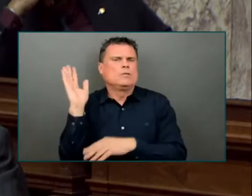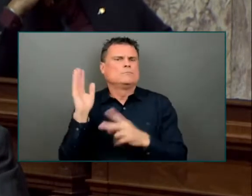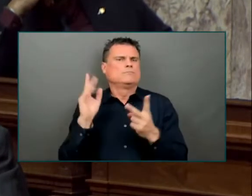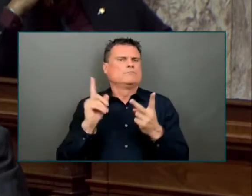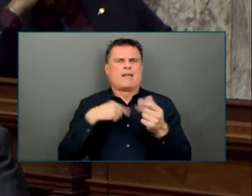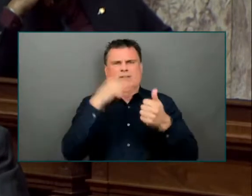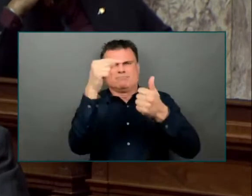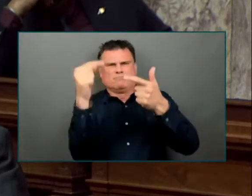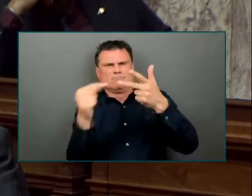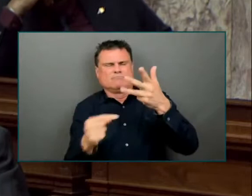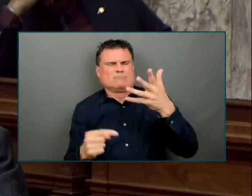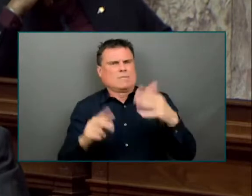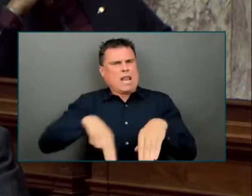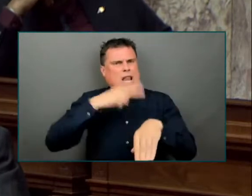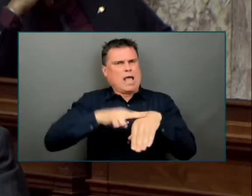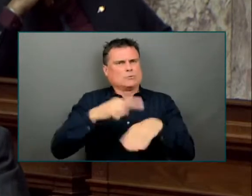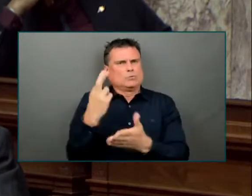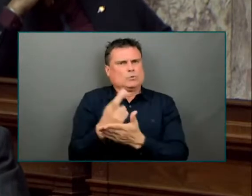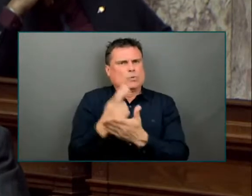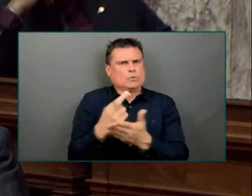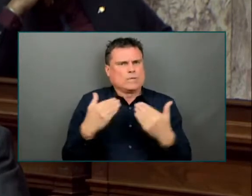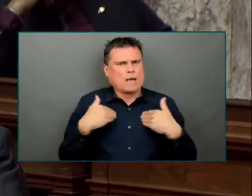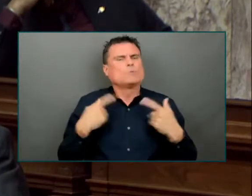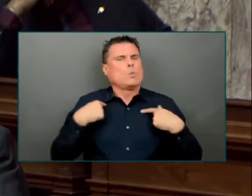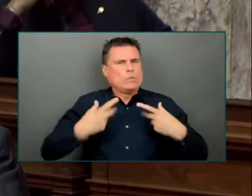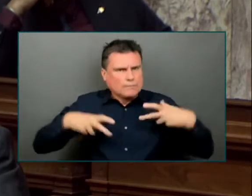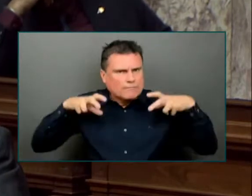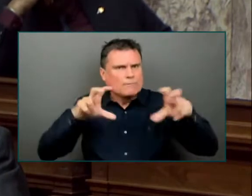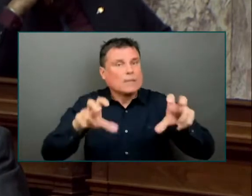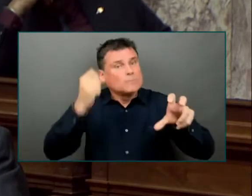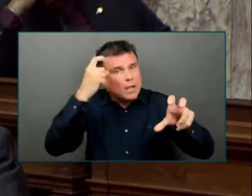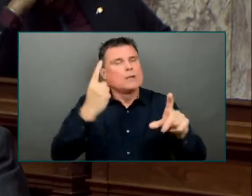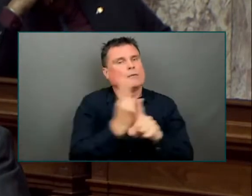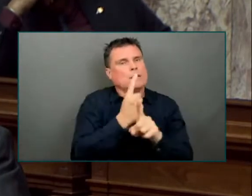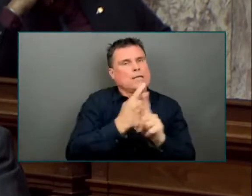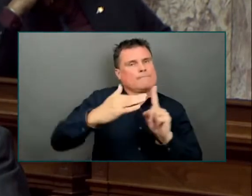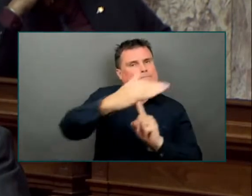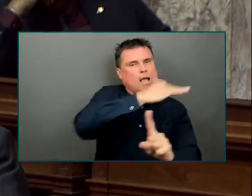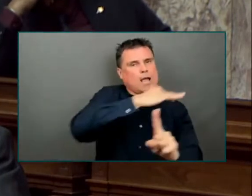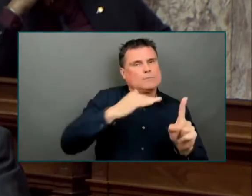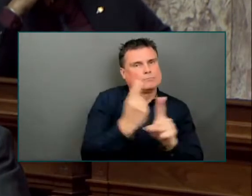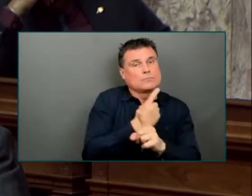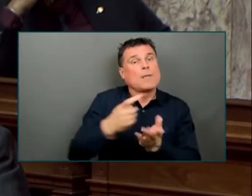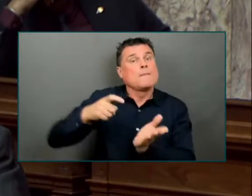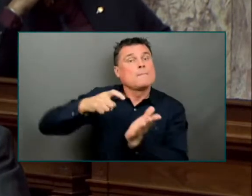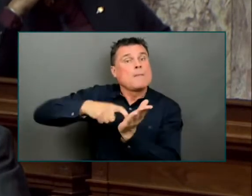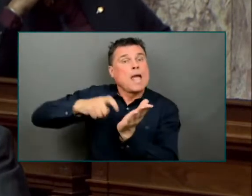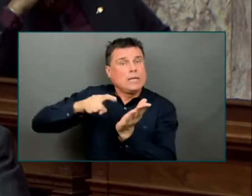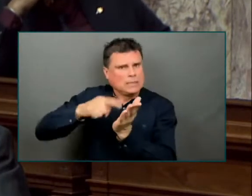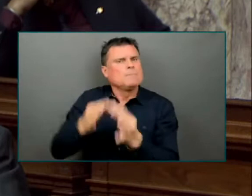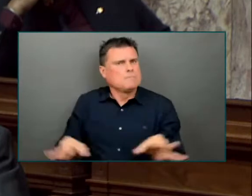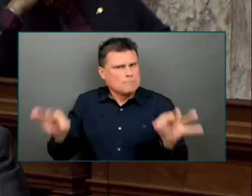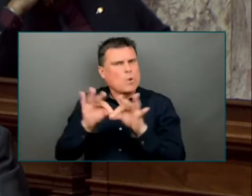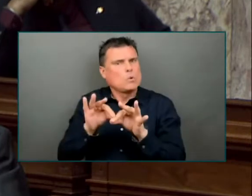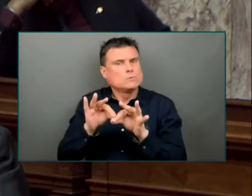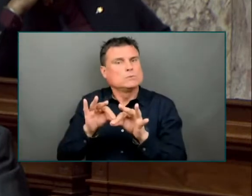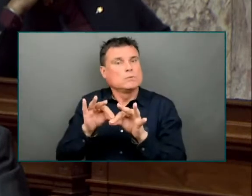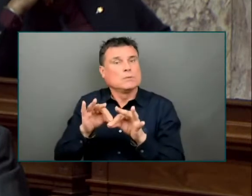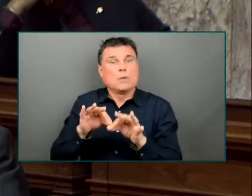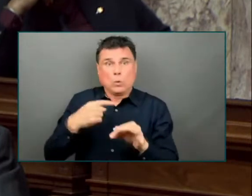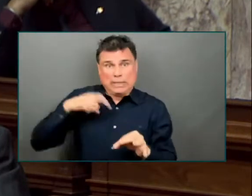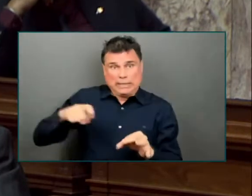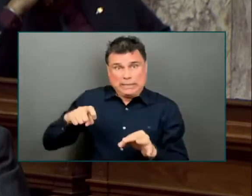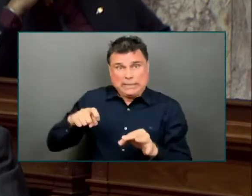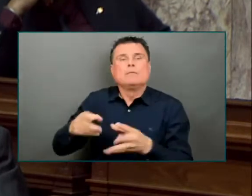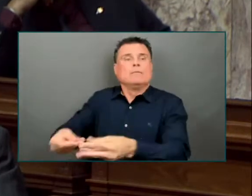future, we know that our mining sector will play an important role. It provides the metals and minerals that will be used here and around